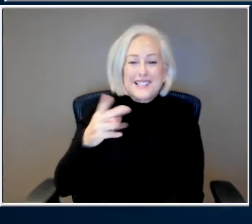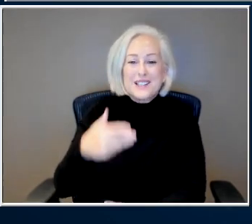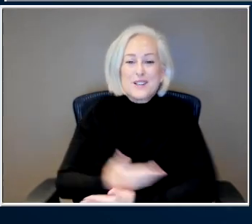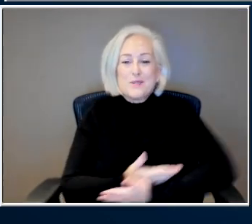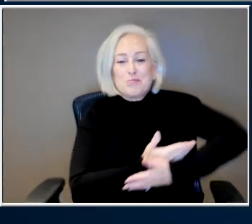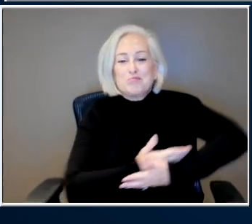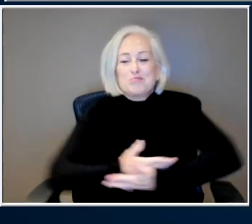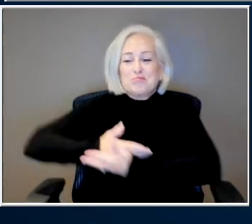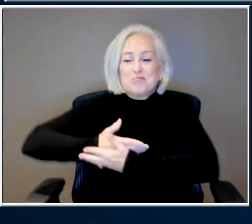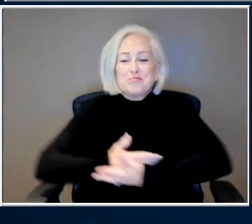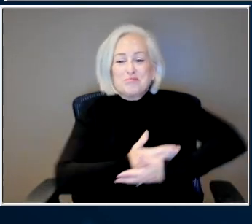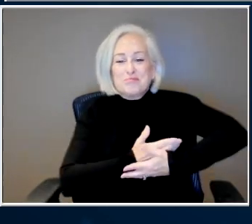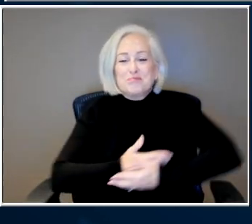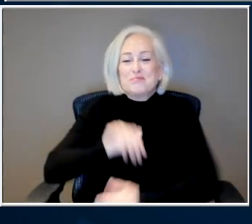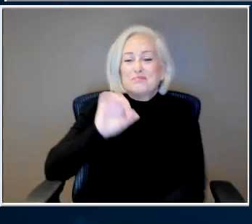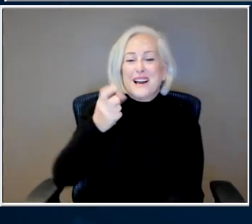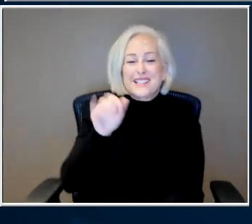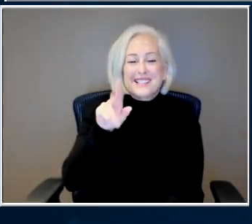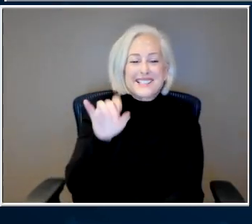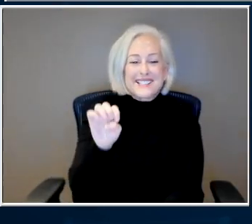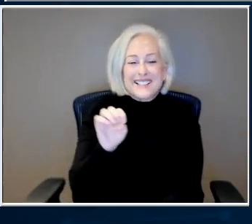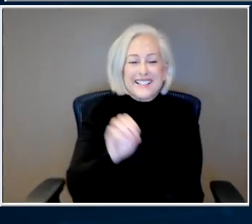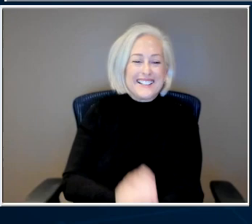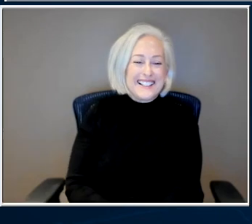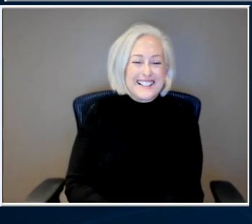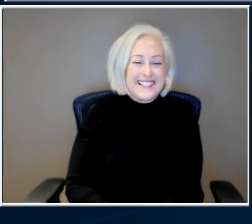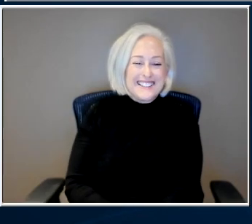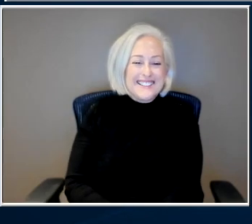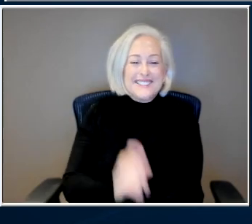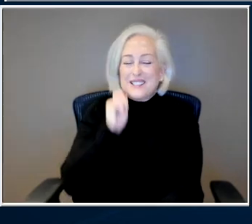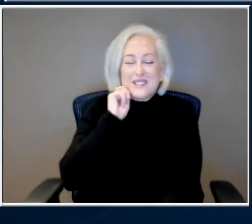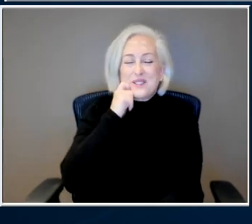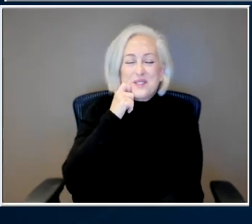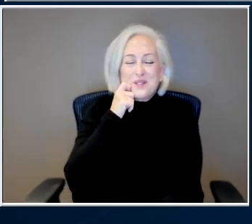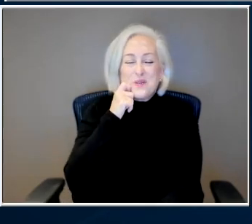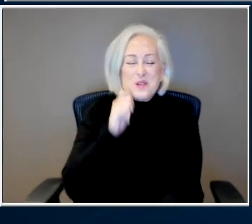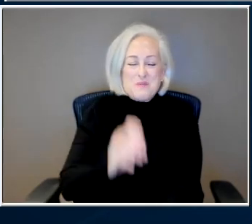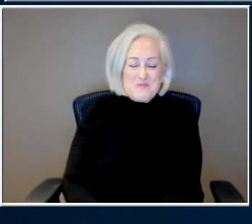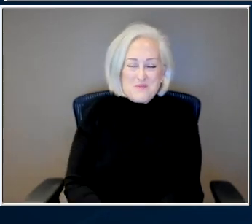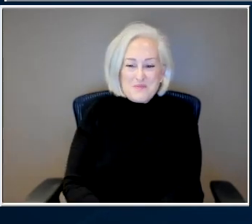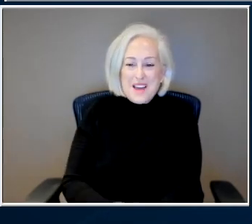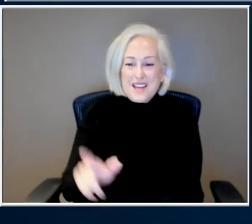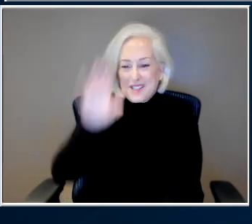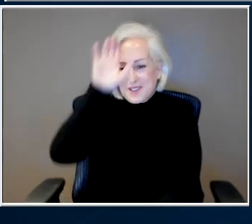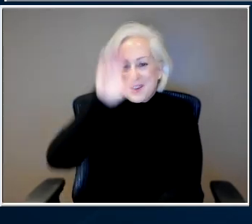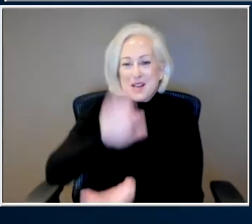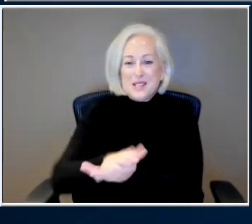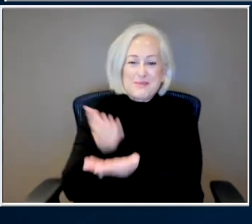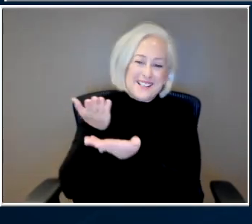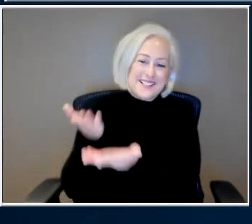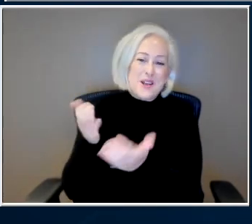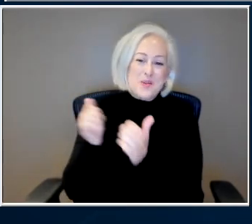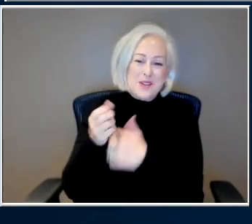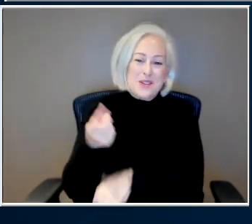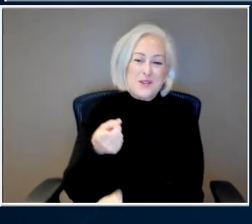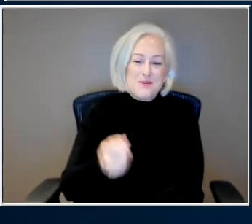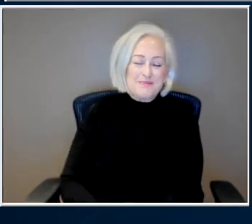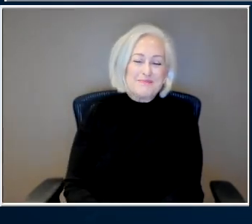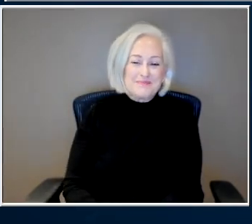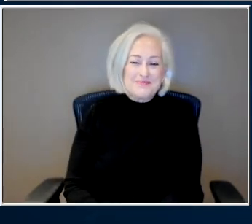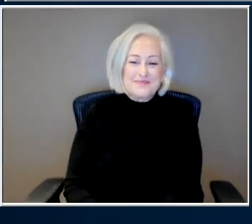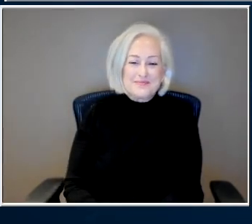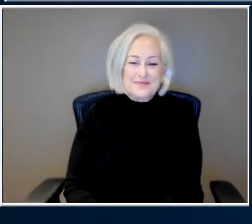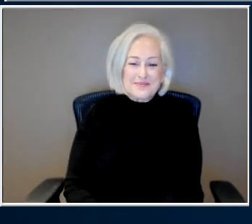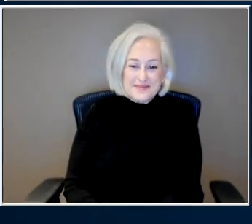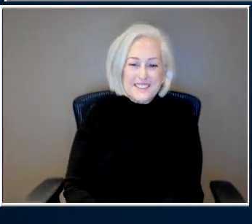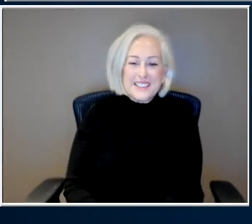Maxine, which is, again, kind of the cool part of all this is that your husband's able to be there and be there with